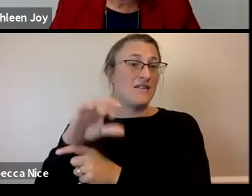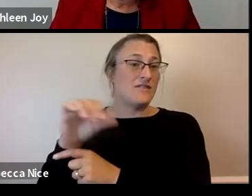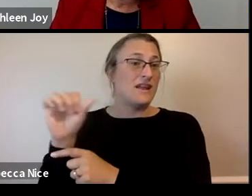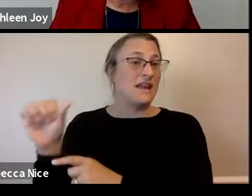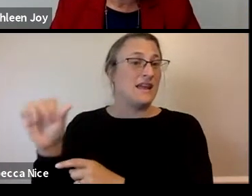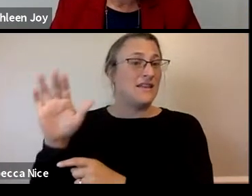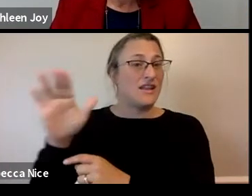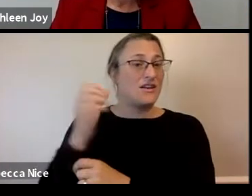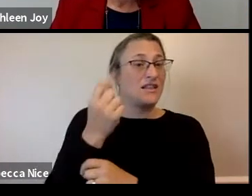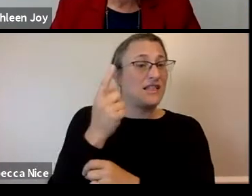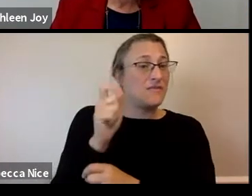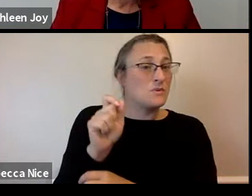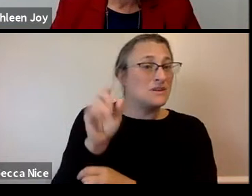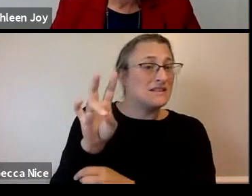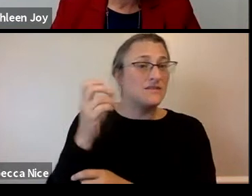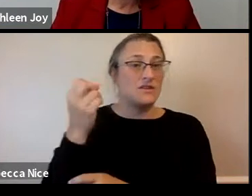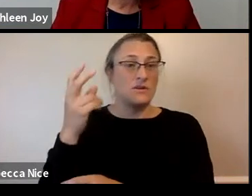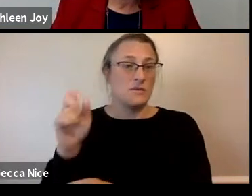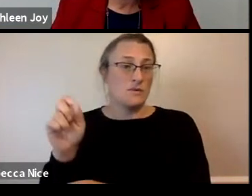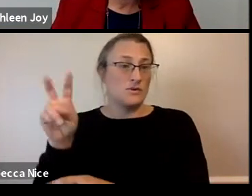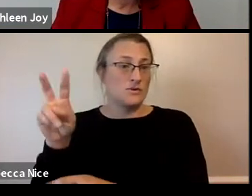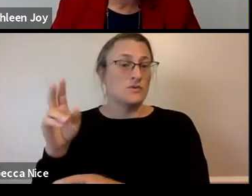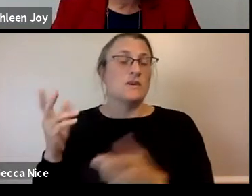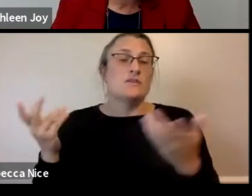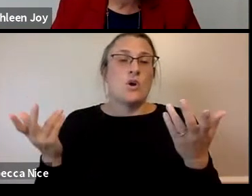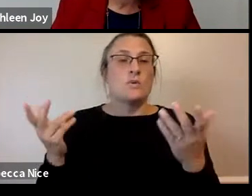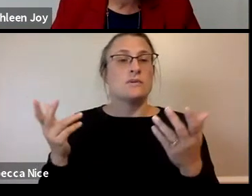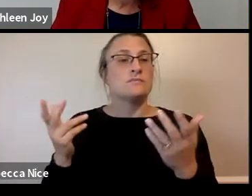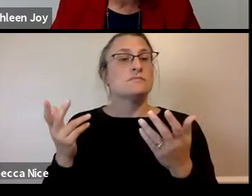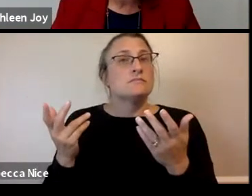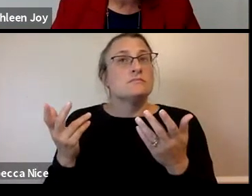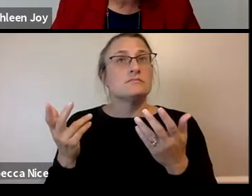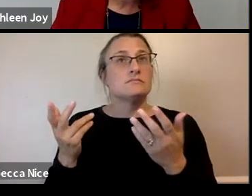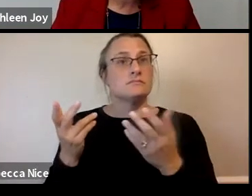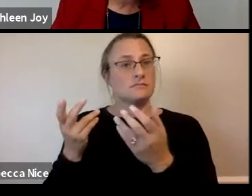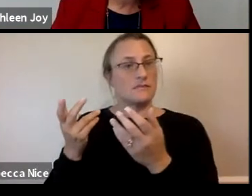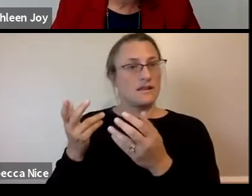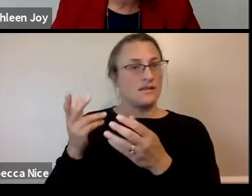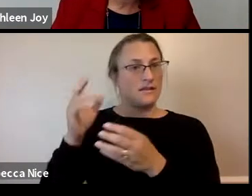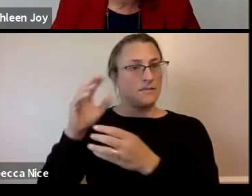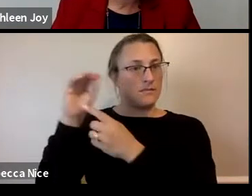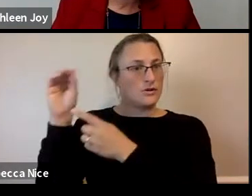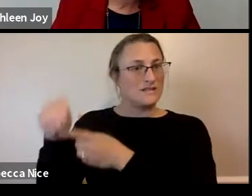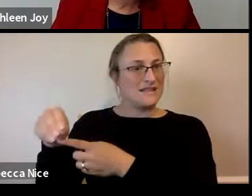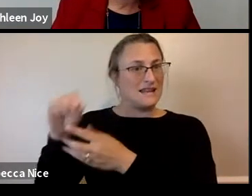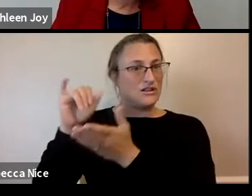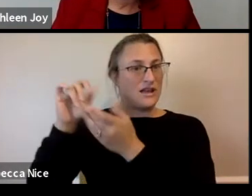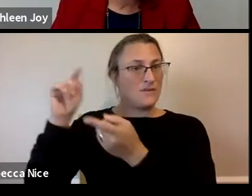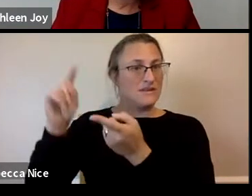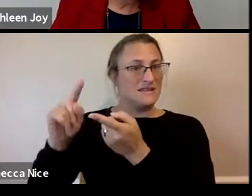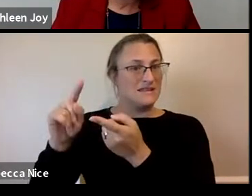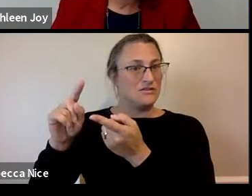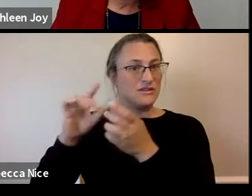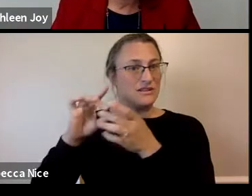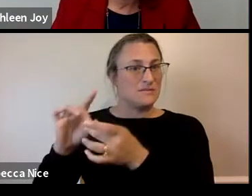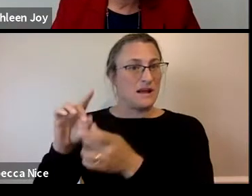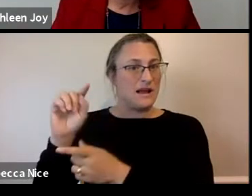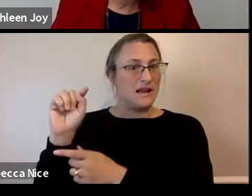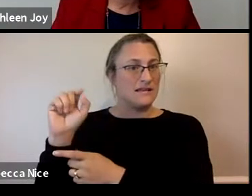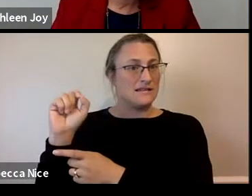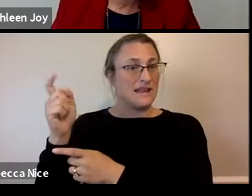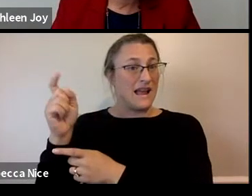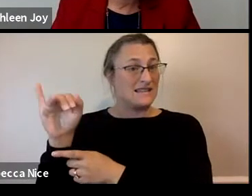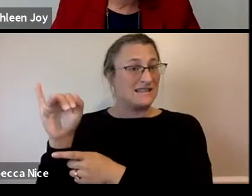respectively. And that actually the share that would decrease by taxis would only be